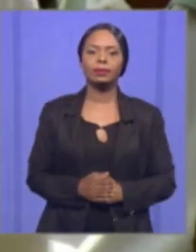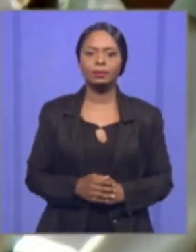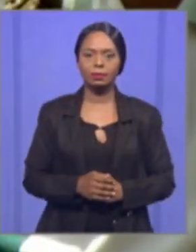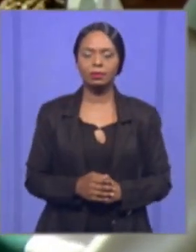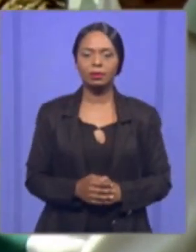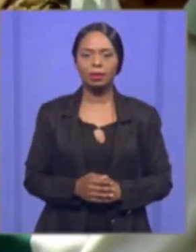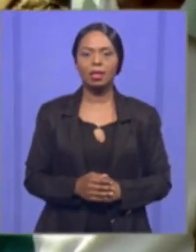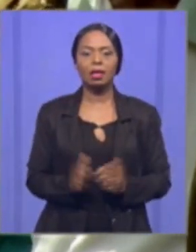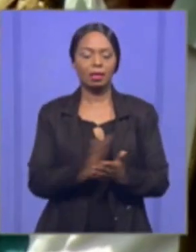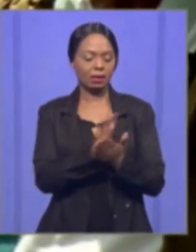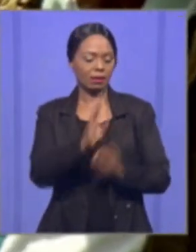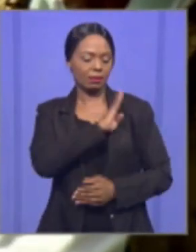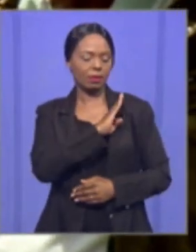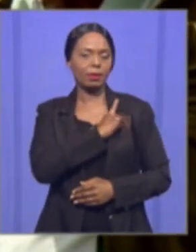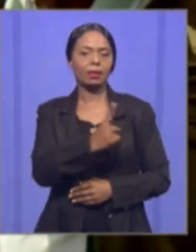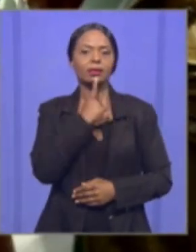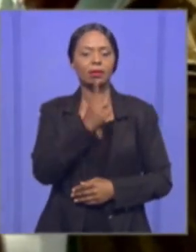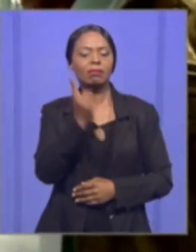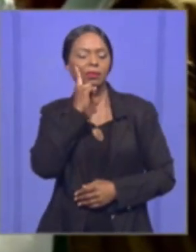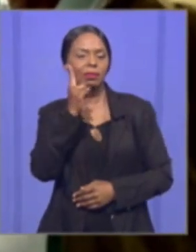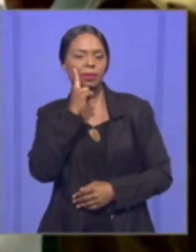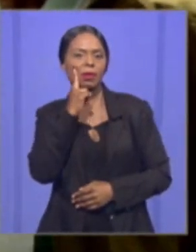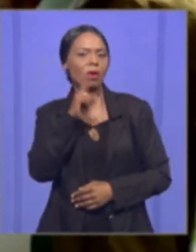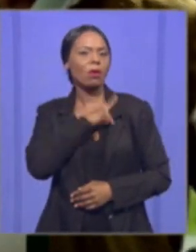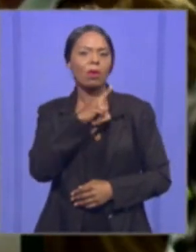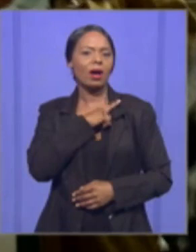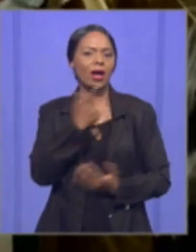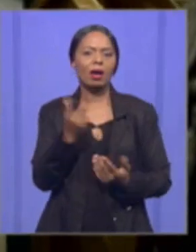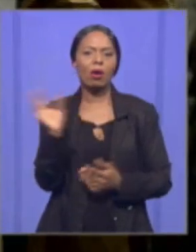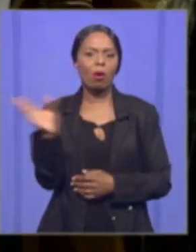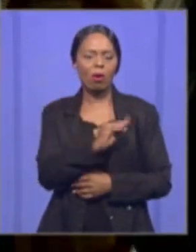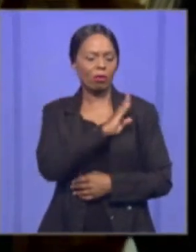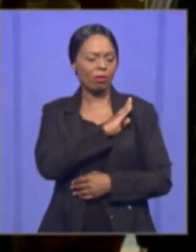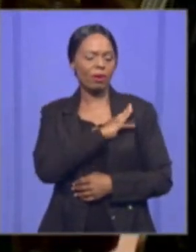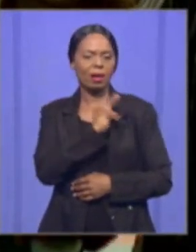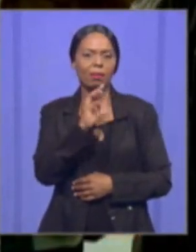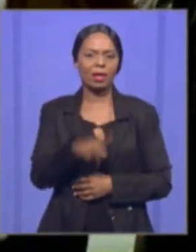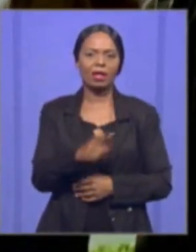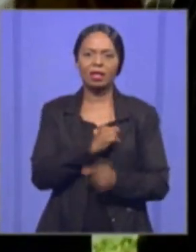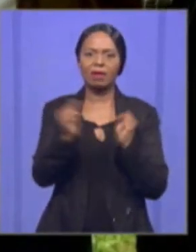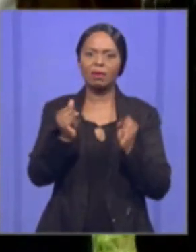ba sesole ba re ba tla lebelela morero wa gore gore masole ano a sa bone letseno